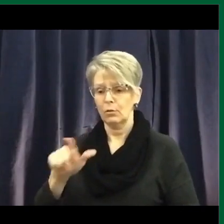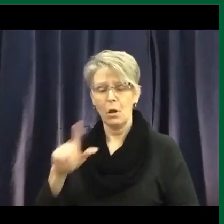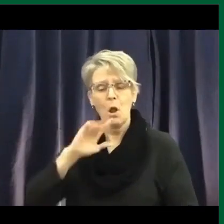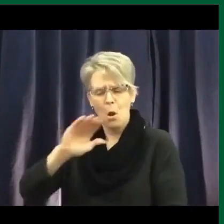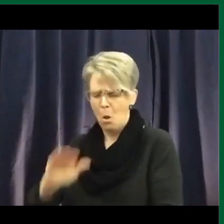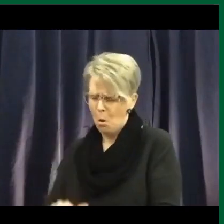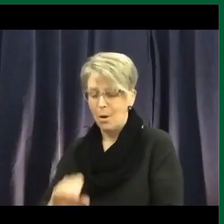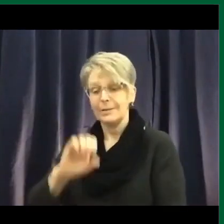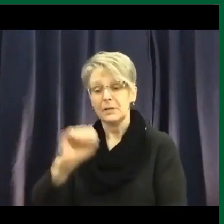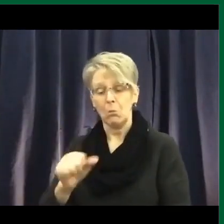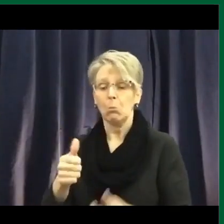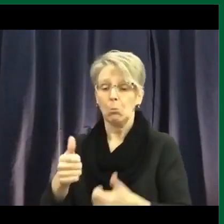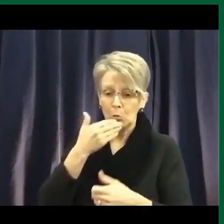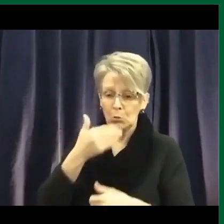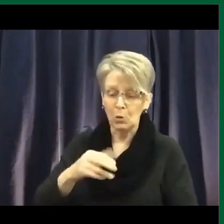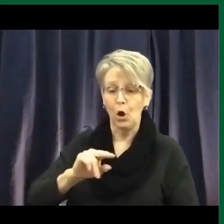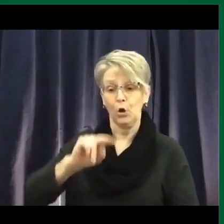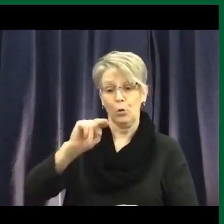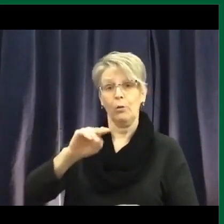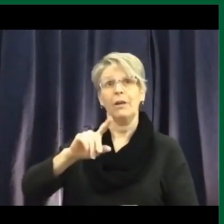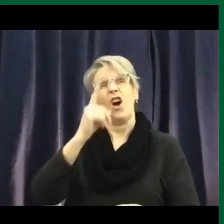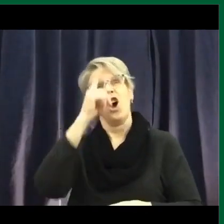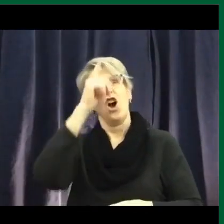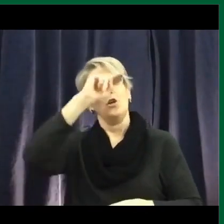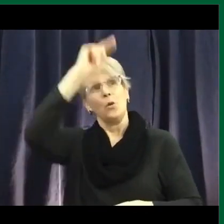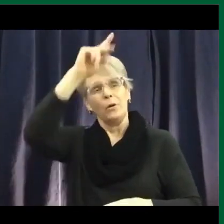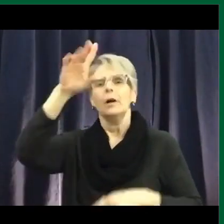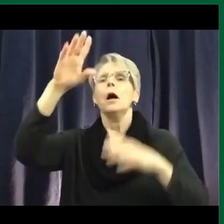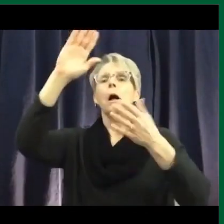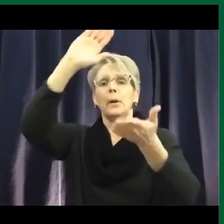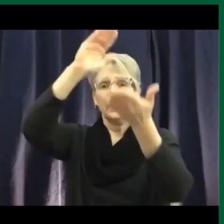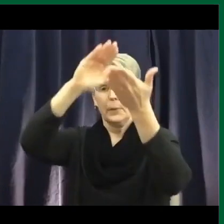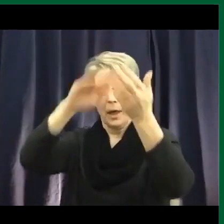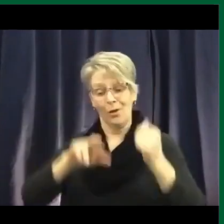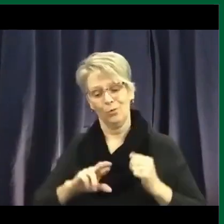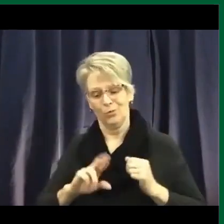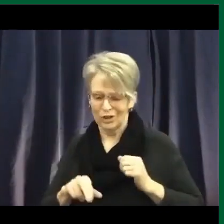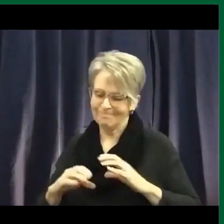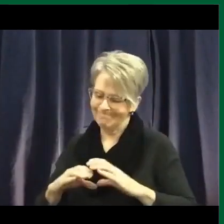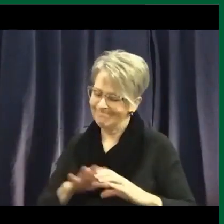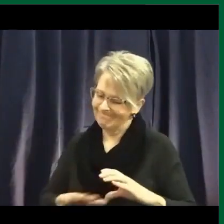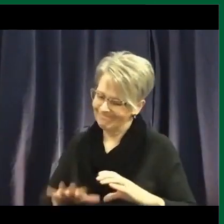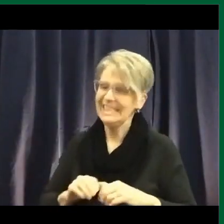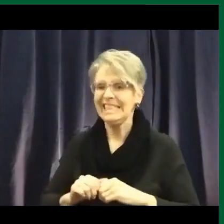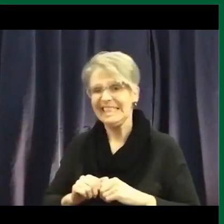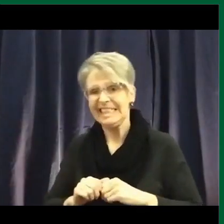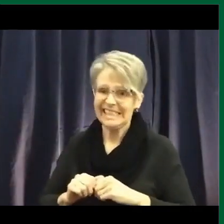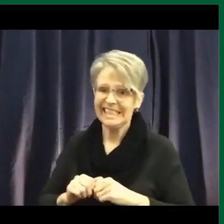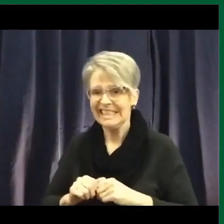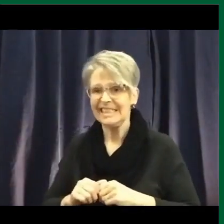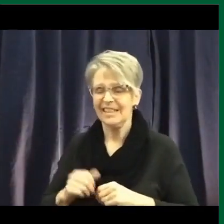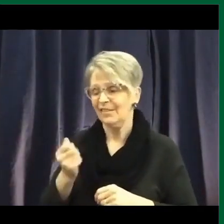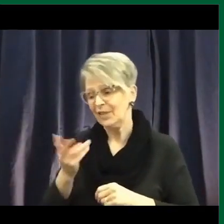well, North and far North coming down. Regina, it's true that for the last few days there's been a bit of